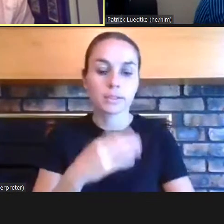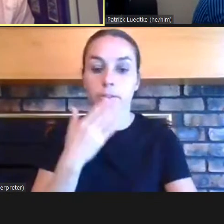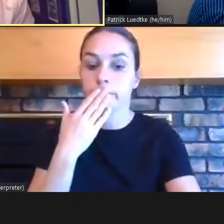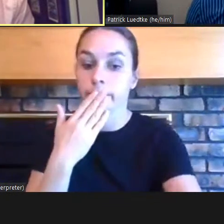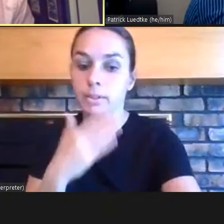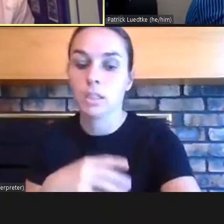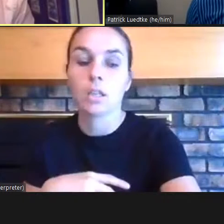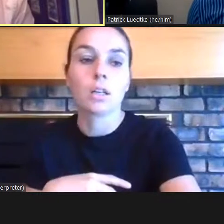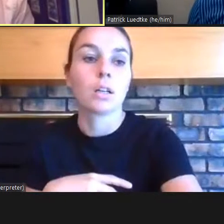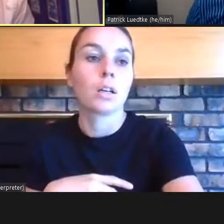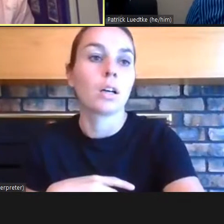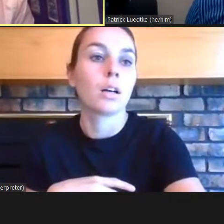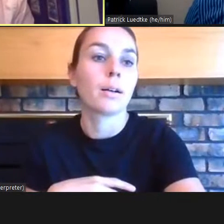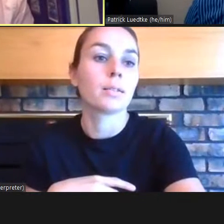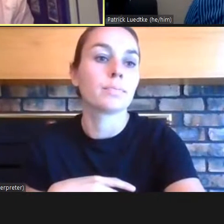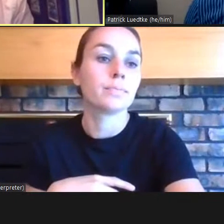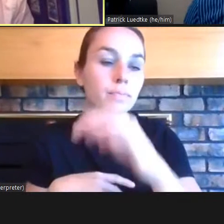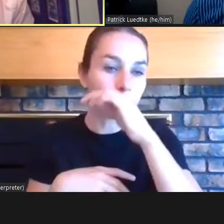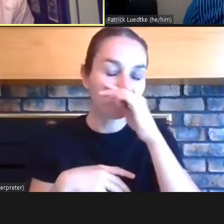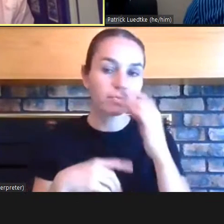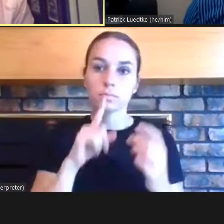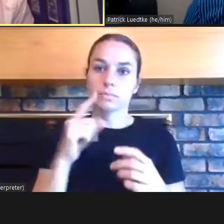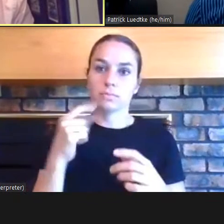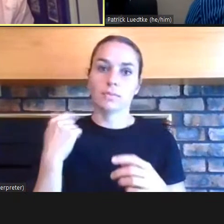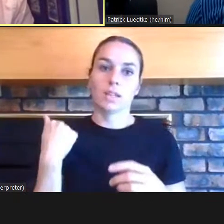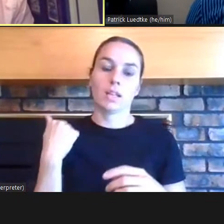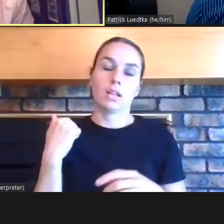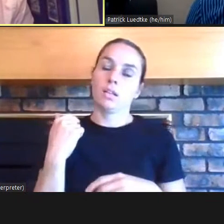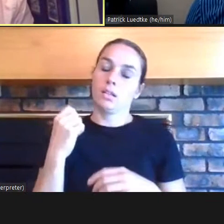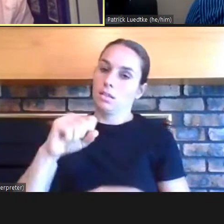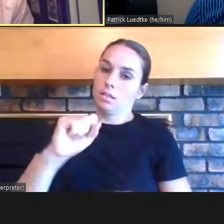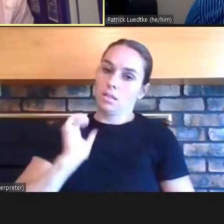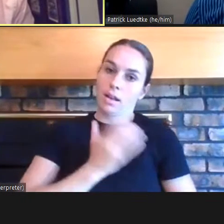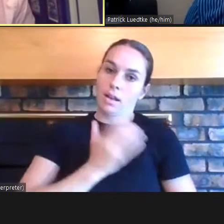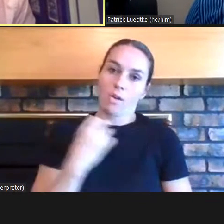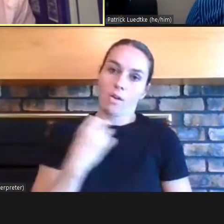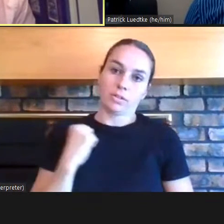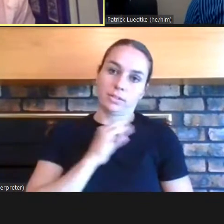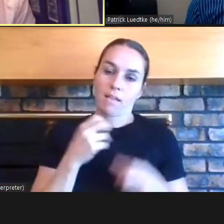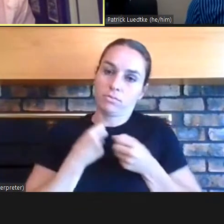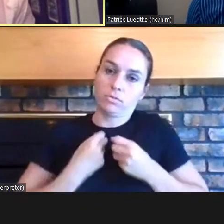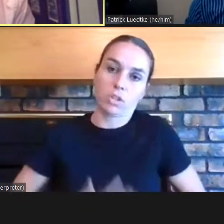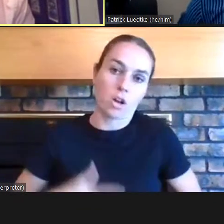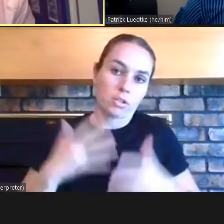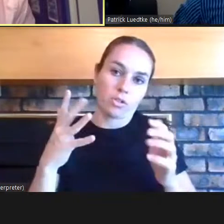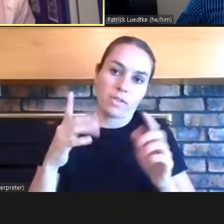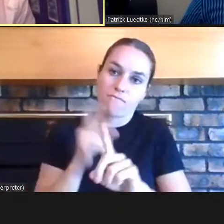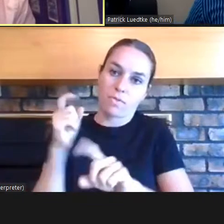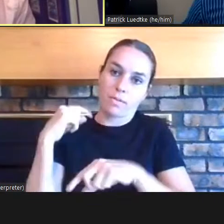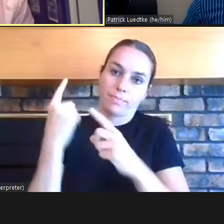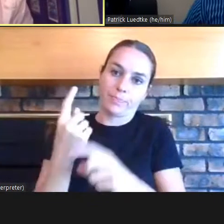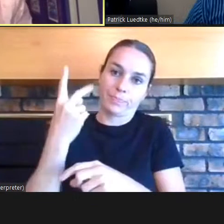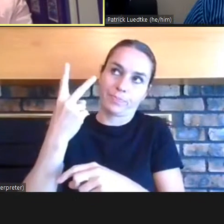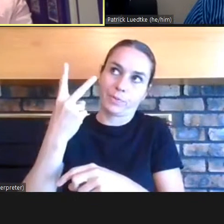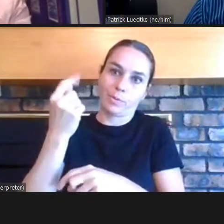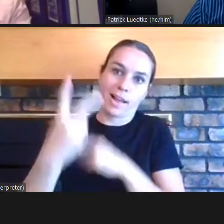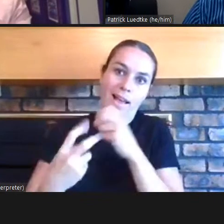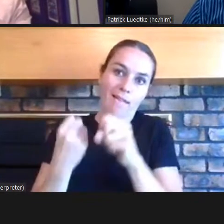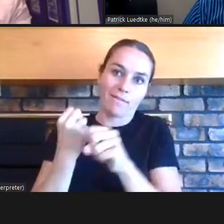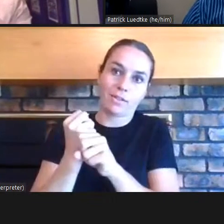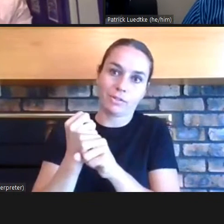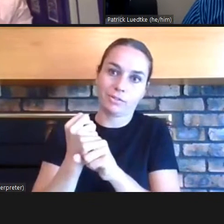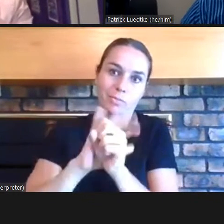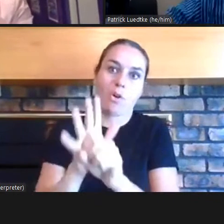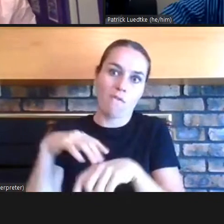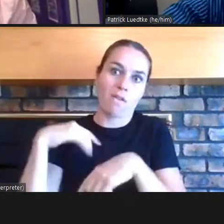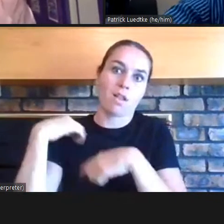slog even with tired and exhausted staff from our last 2.5 years of COVID. And with that, Erica, we're ready for questions. Great. All right.